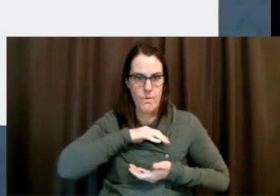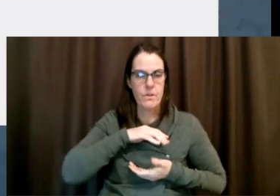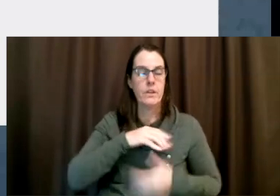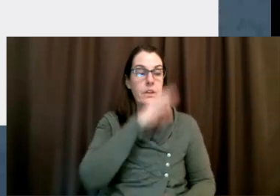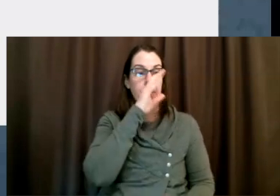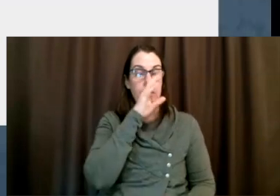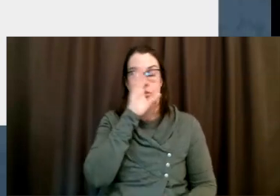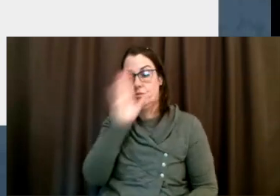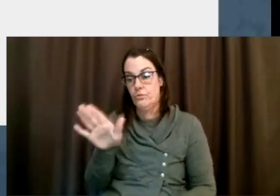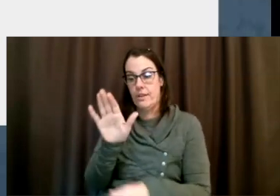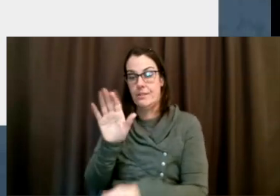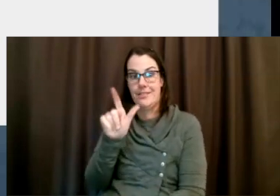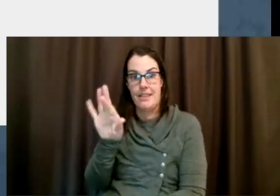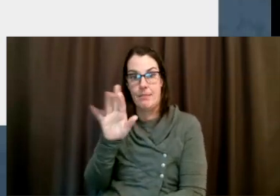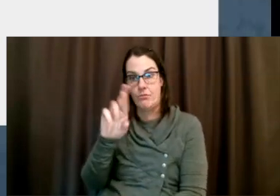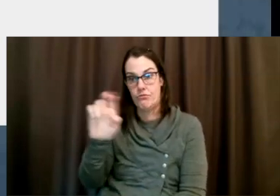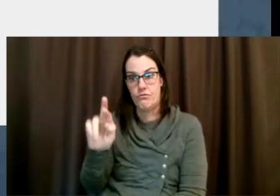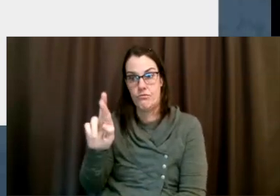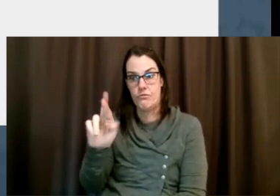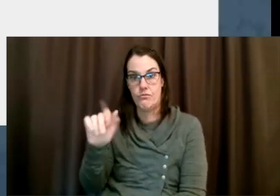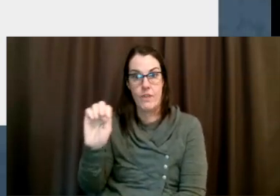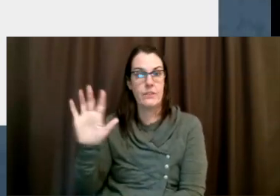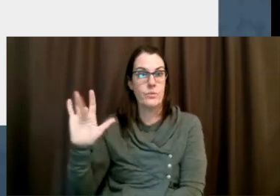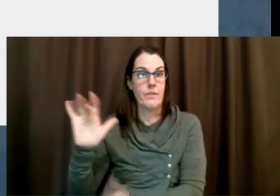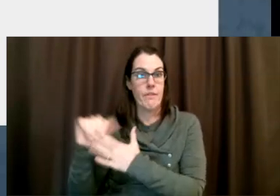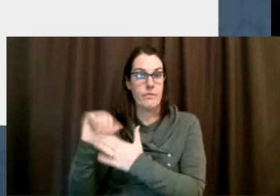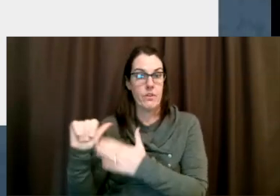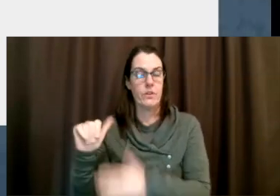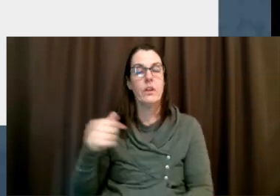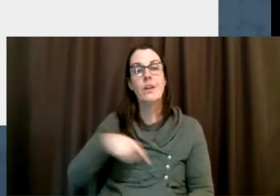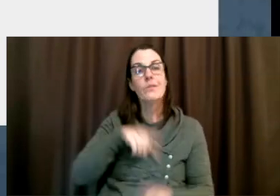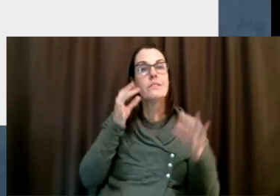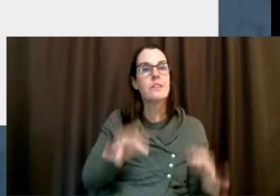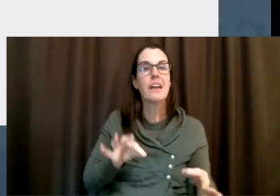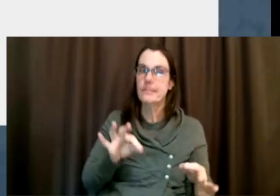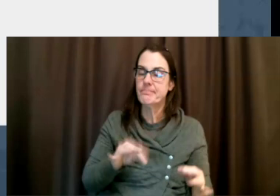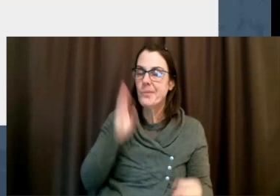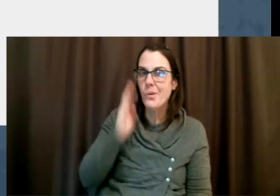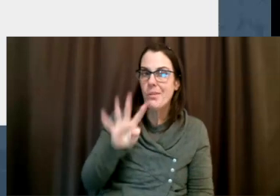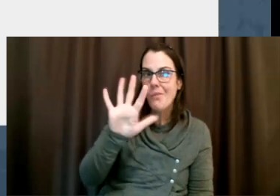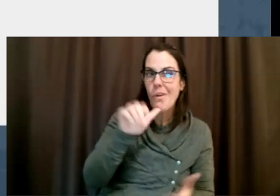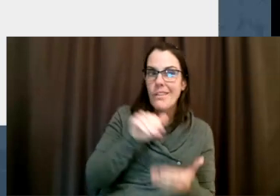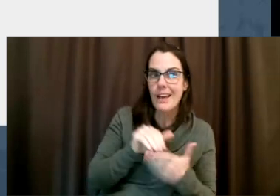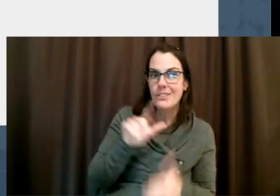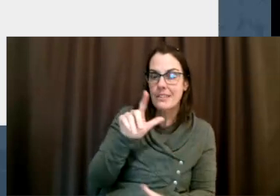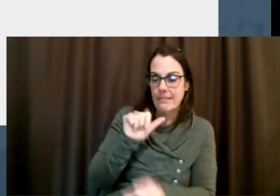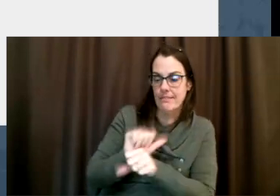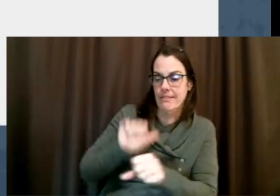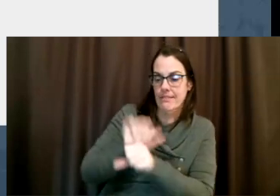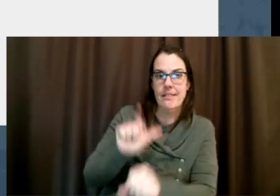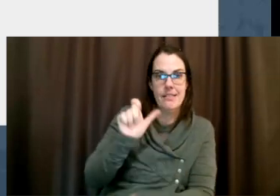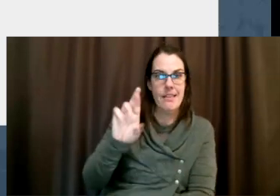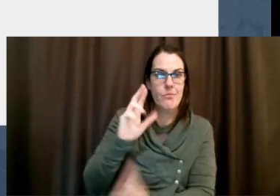$25. And we've also determined that it's going to take about 4,000 labor hours to complete this